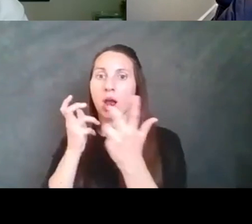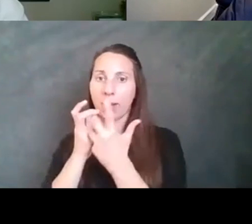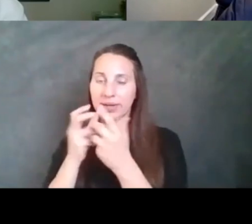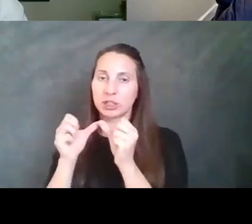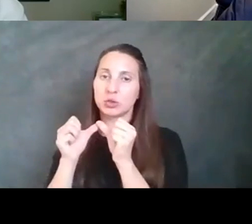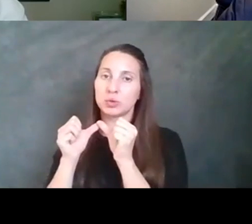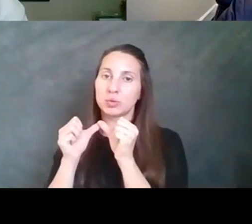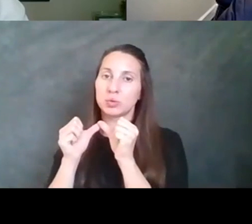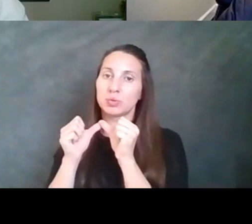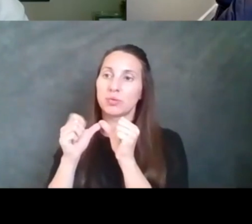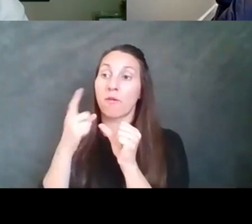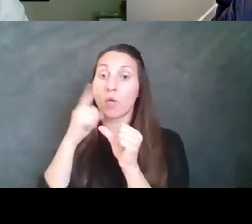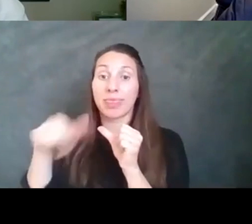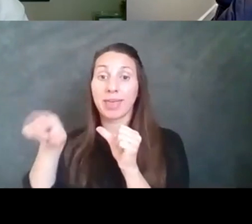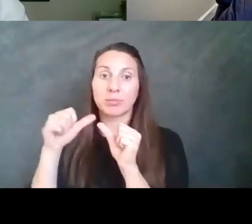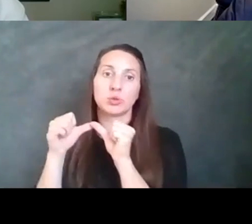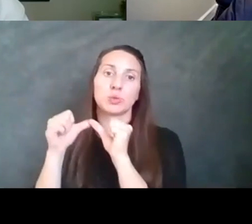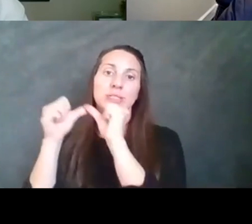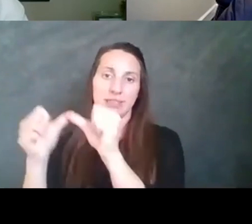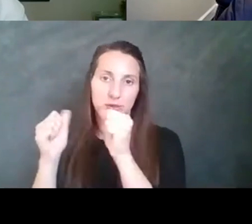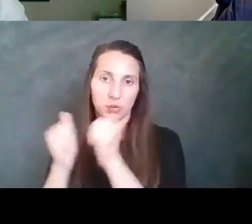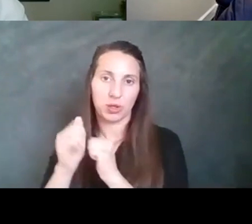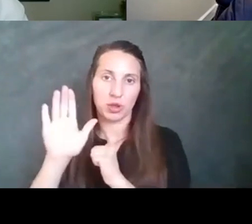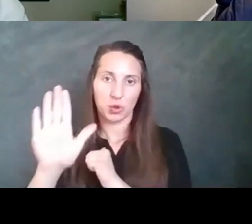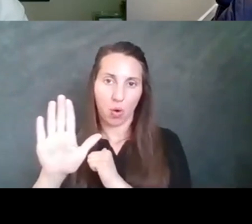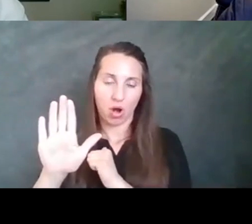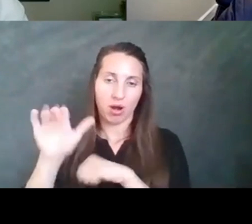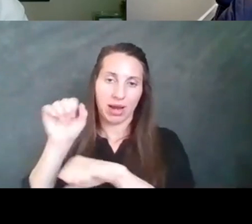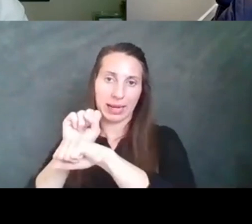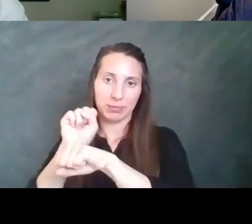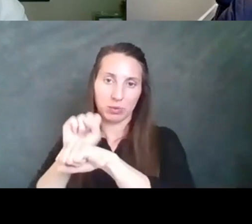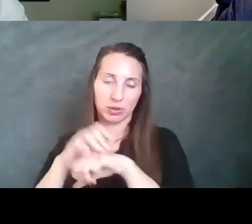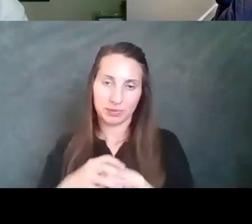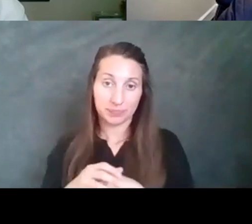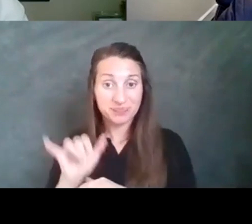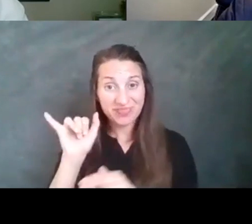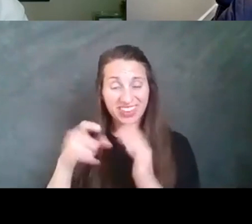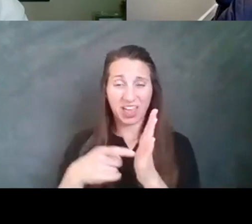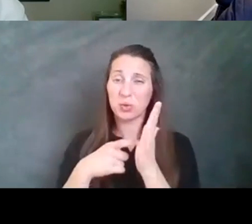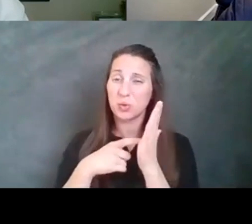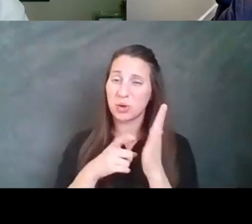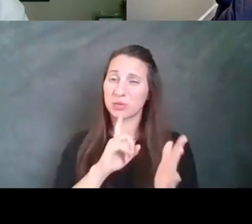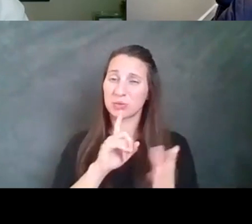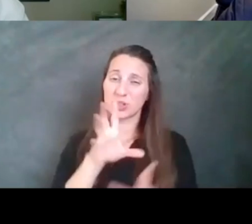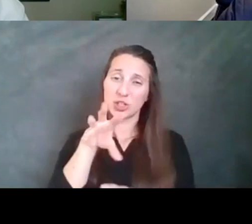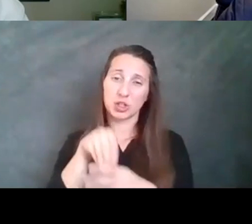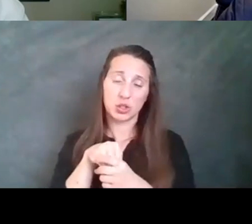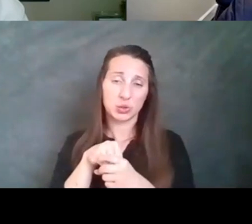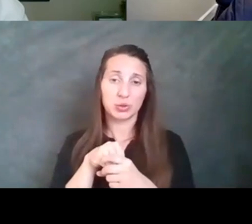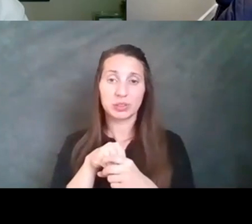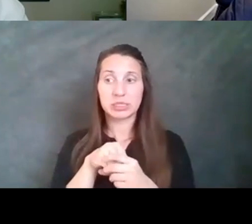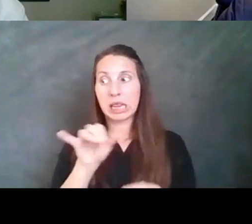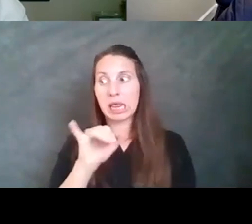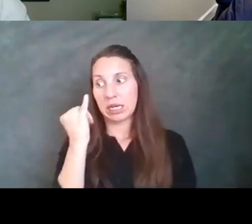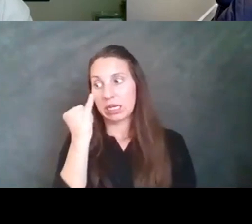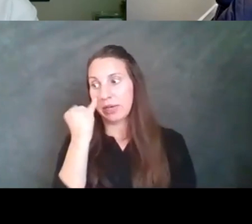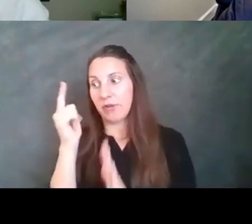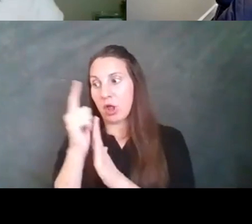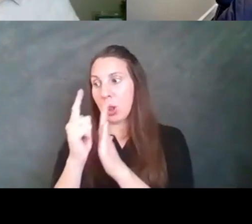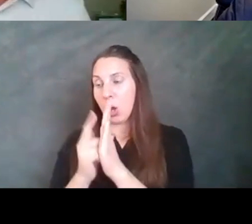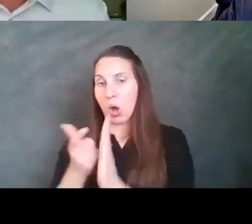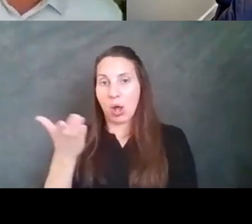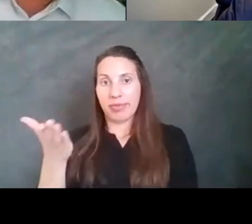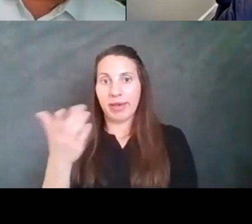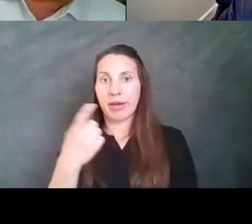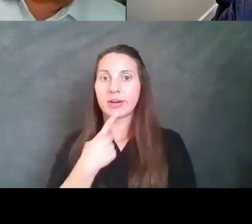employment. And that requirement even includes so much as, if there's a law in place where under